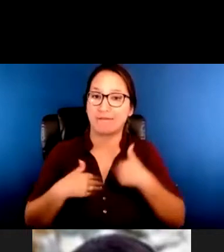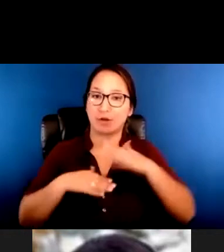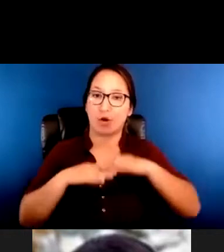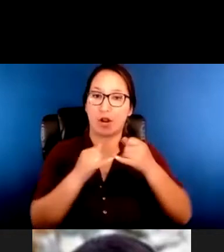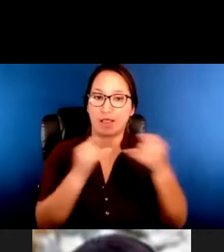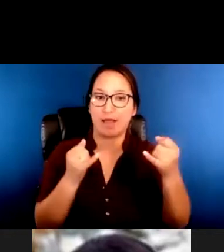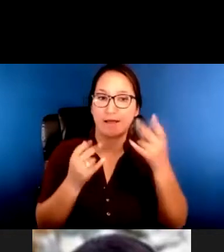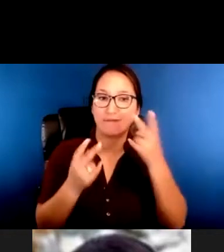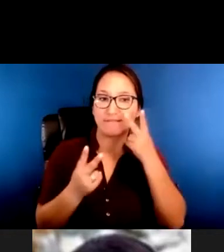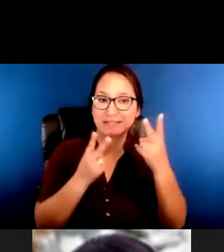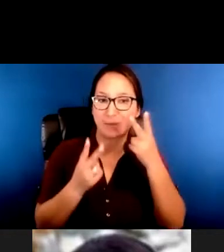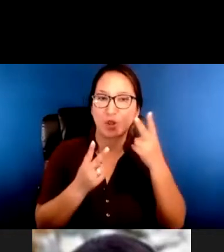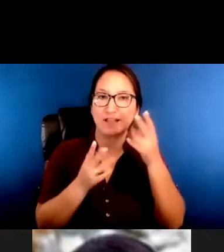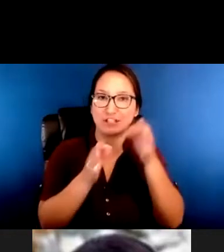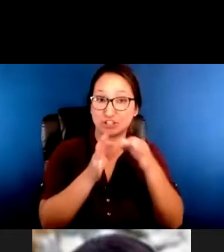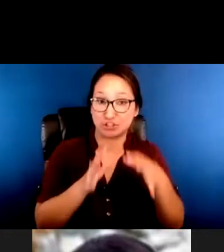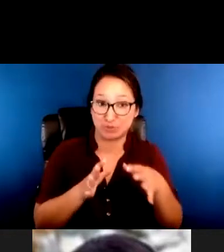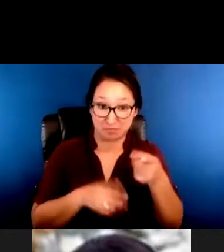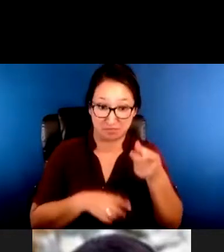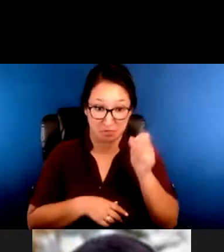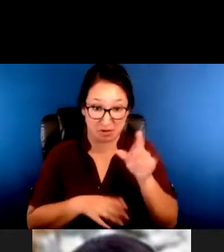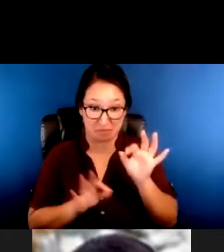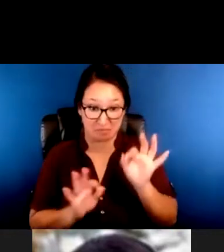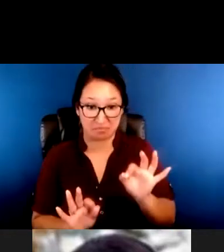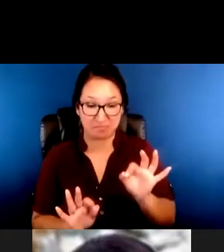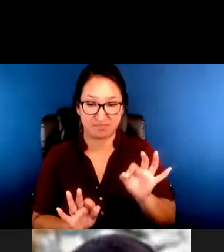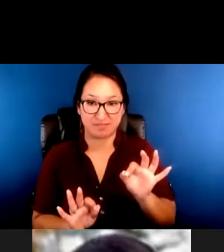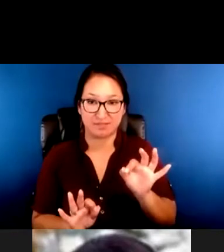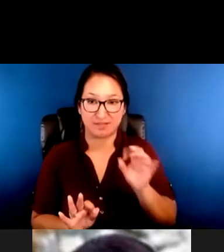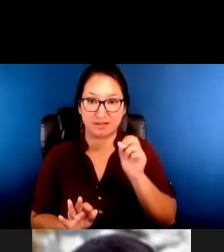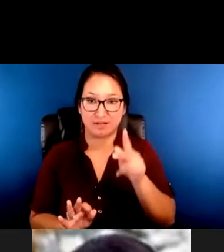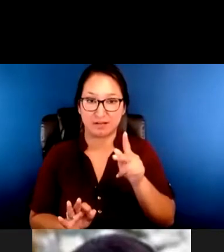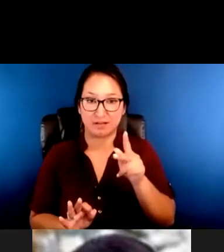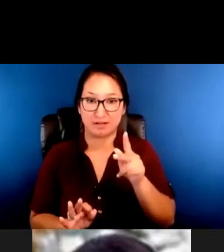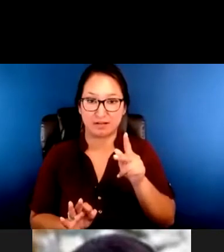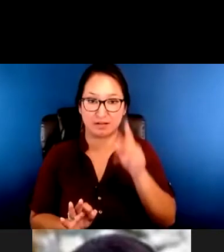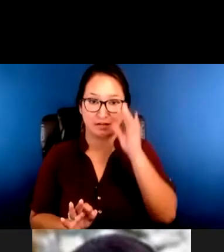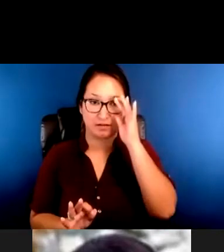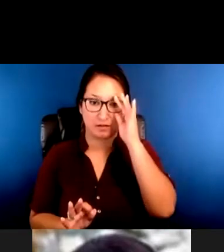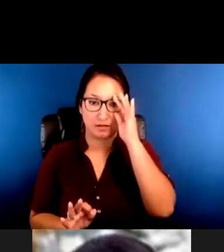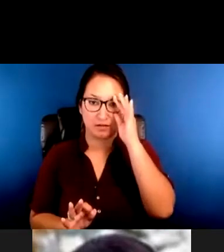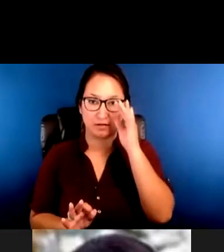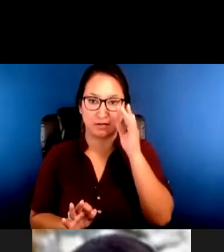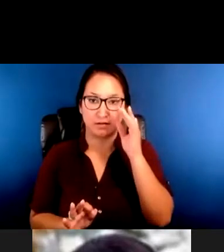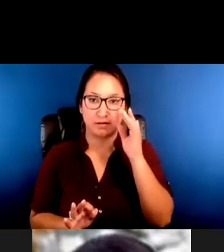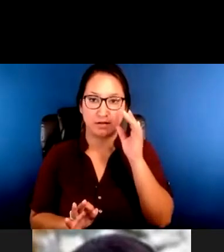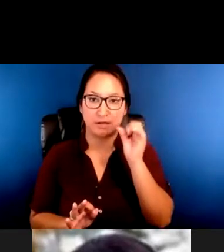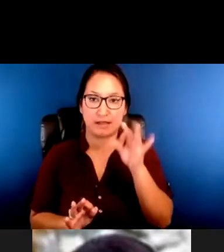So you okay? Okay, we can do it without that, because I'm going to post our